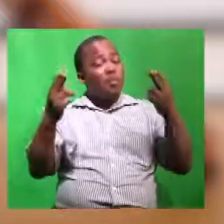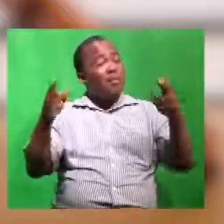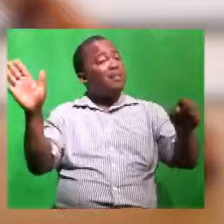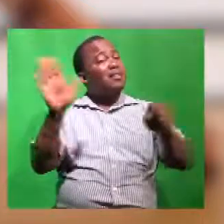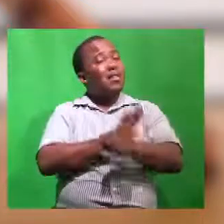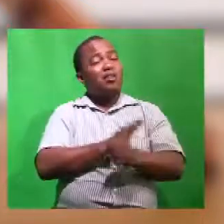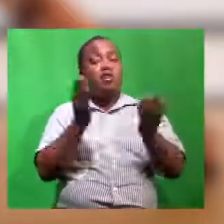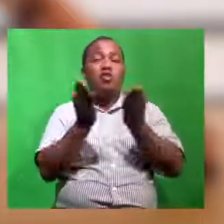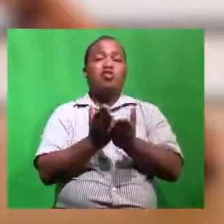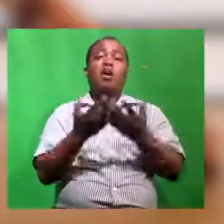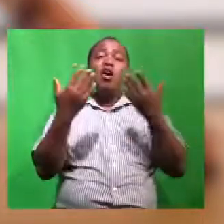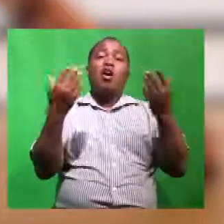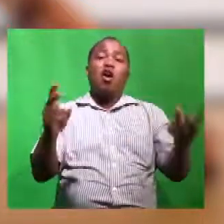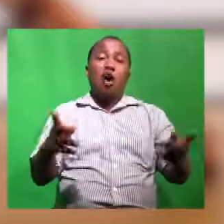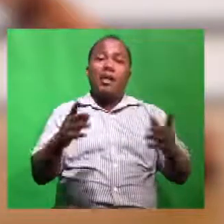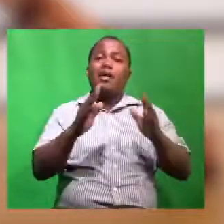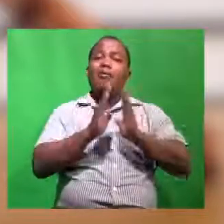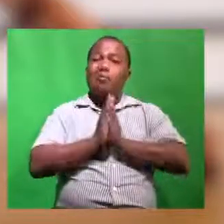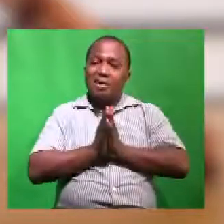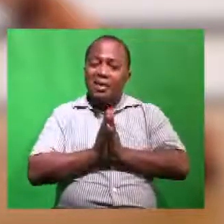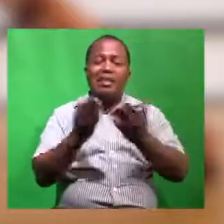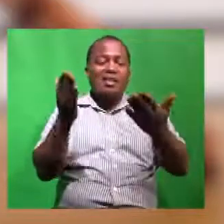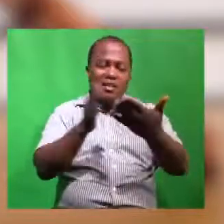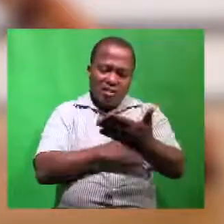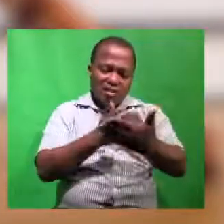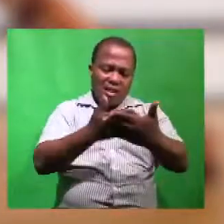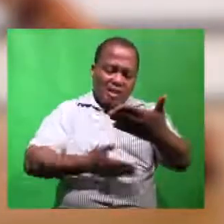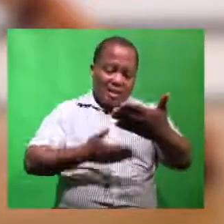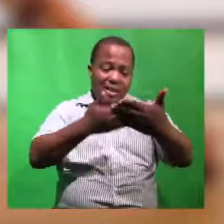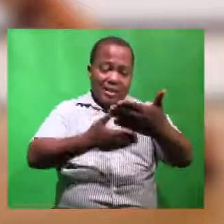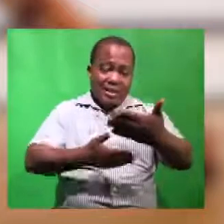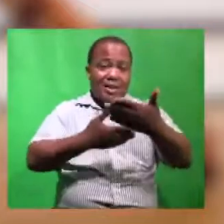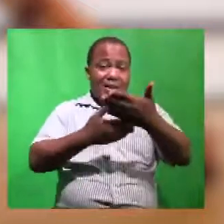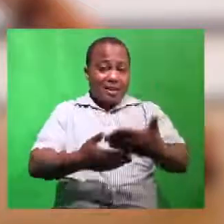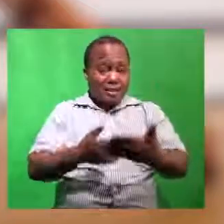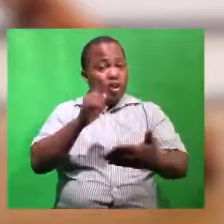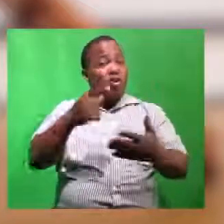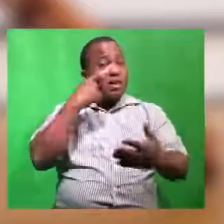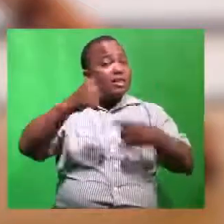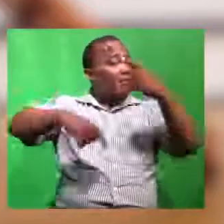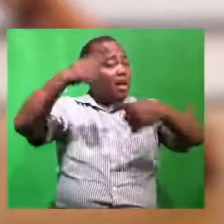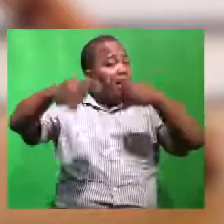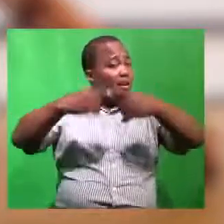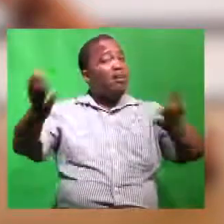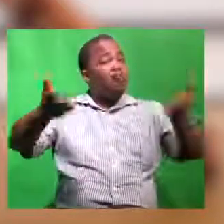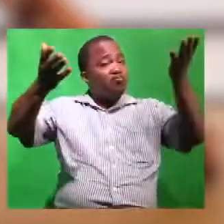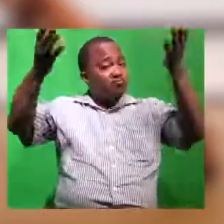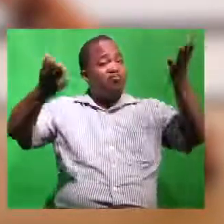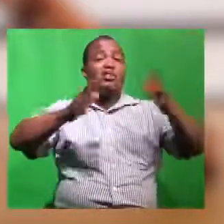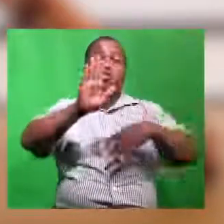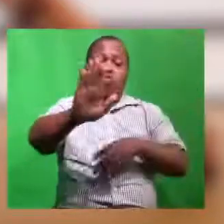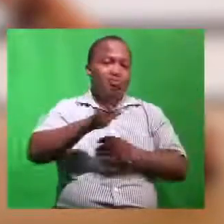a lot. So, my dear student, please read, read, read. You can see your development. Your development is